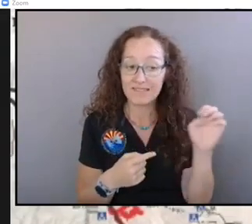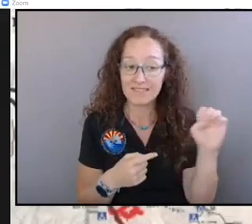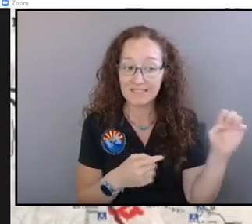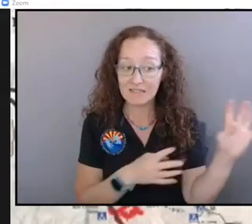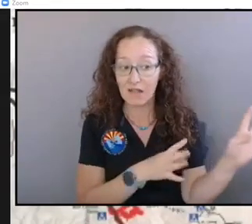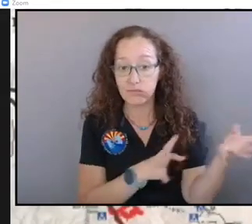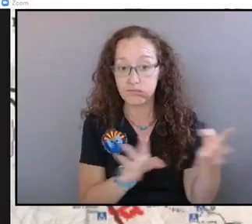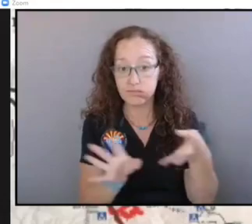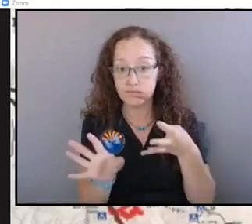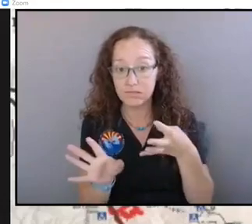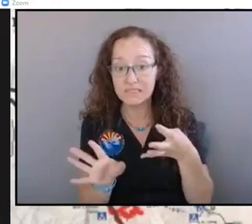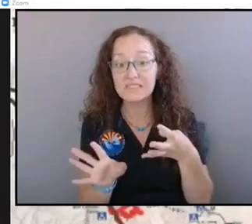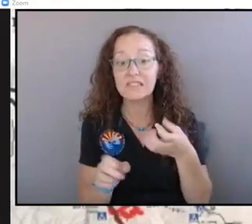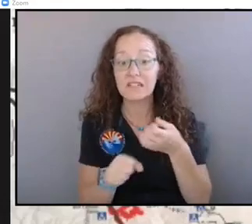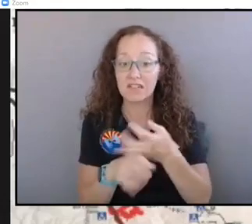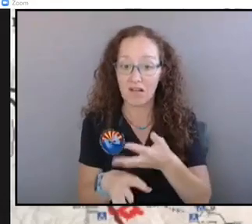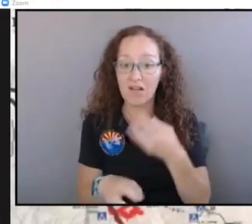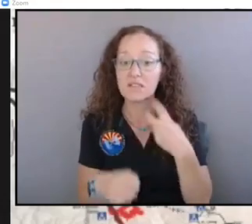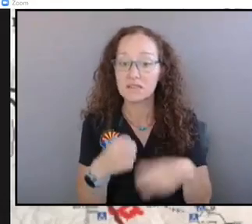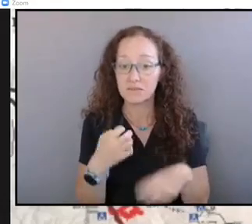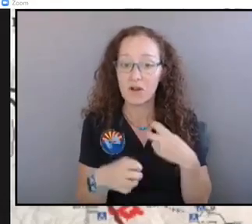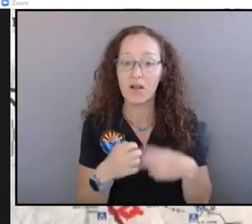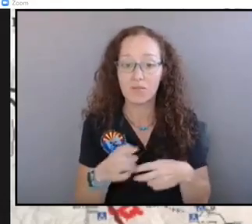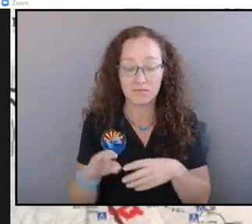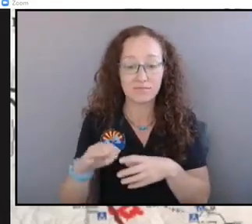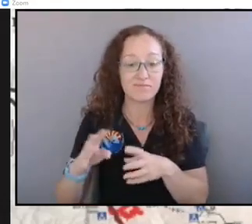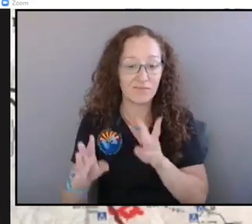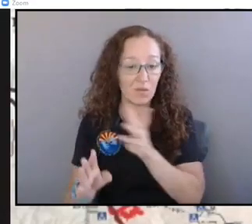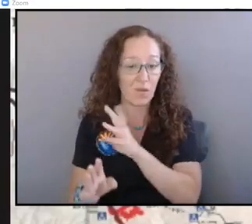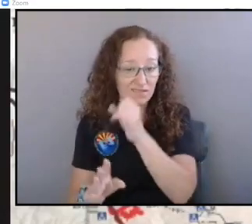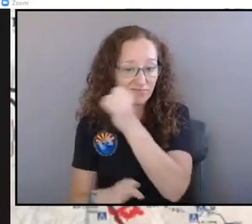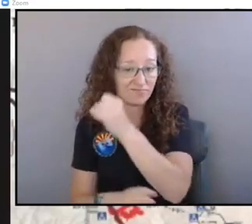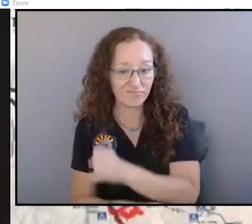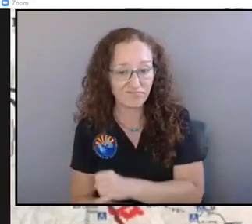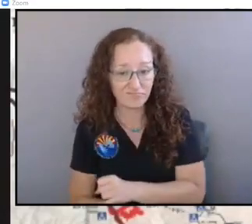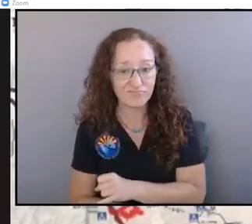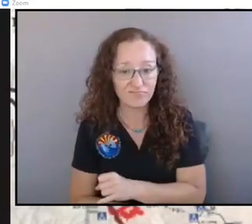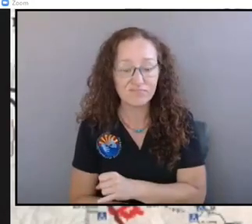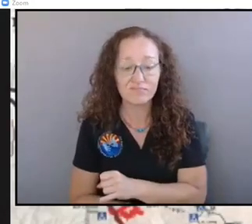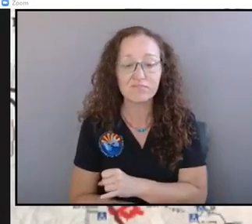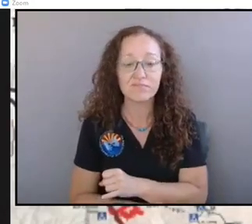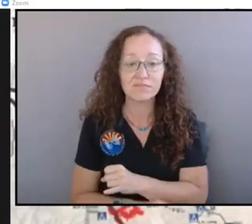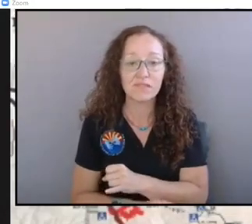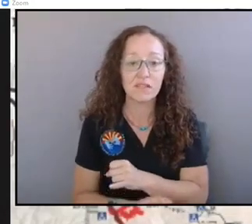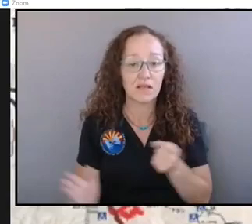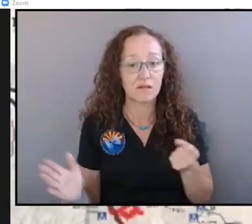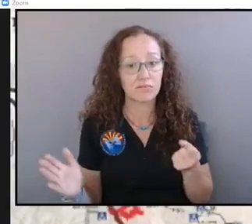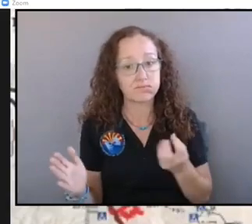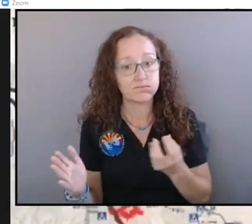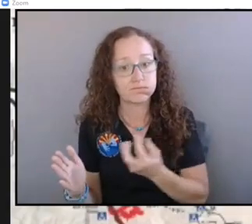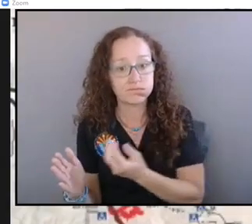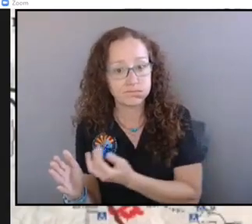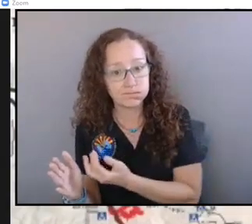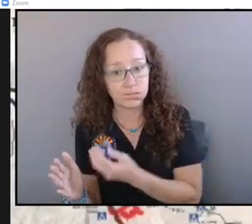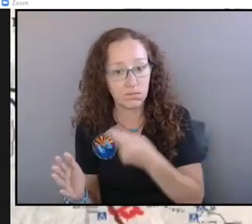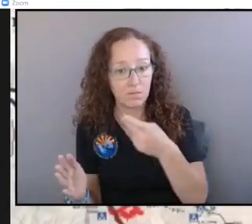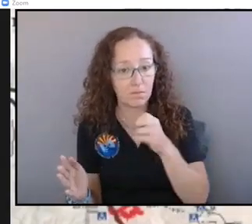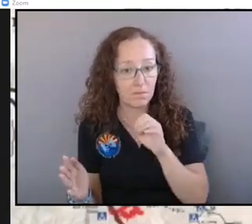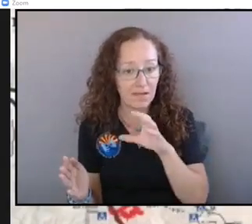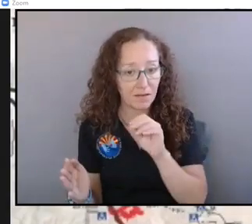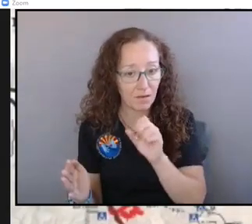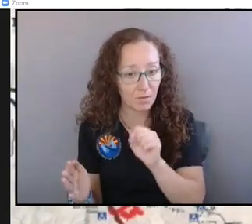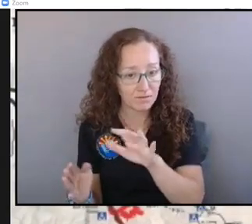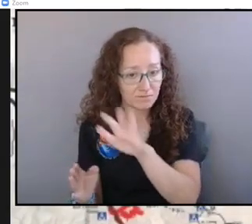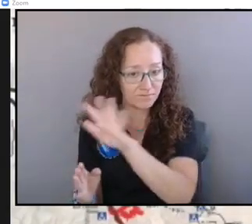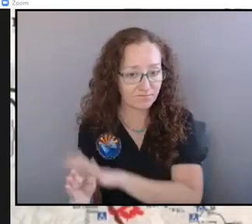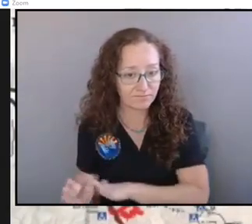have had problems with this side of the fire as it pushes towards the Pecos corridor. So just to help